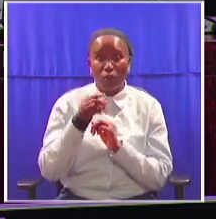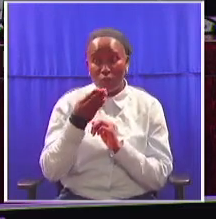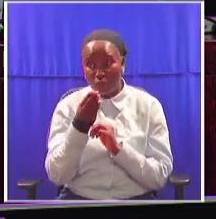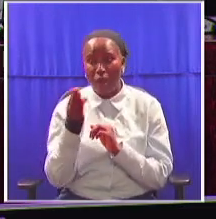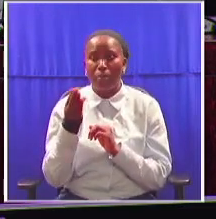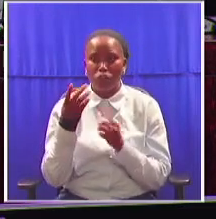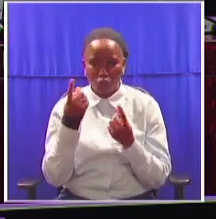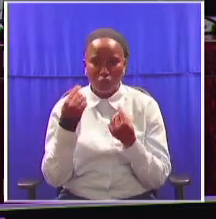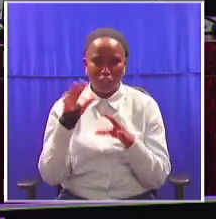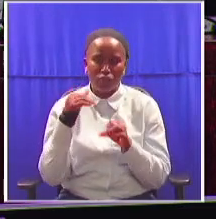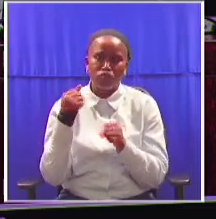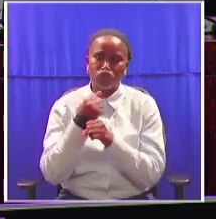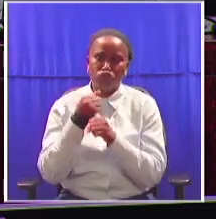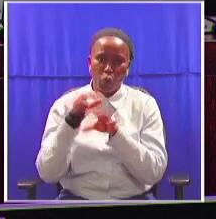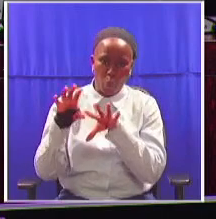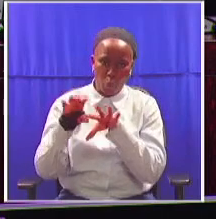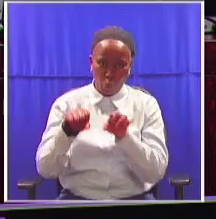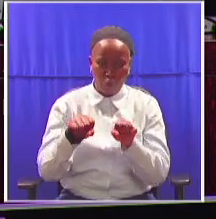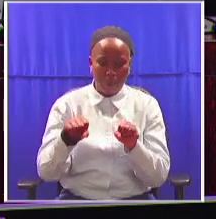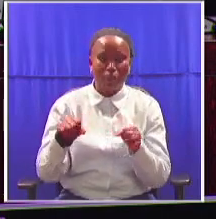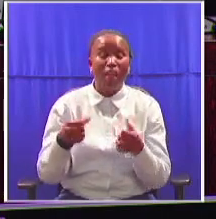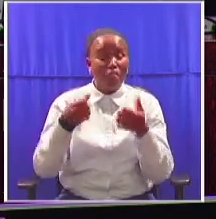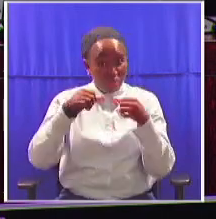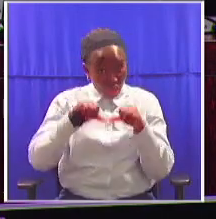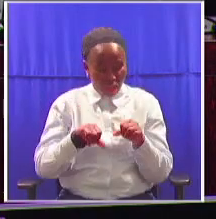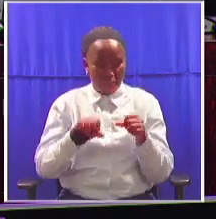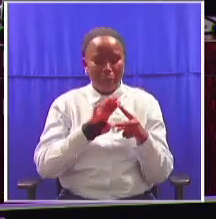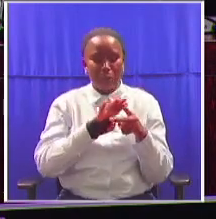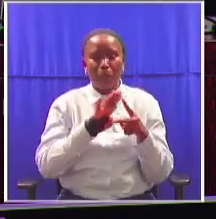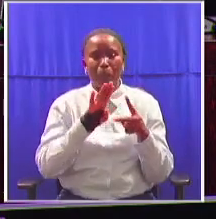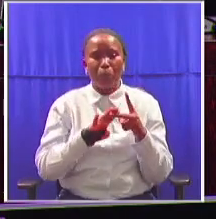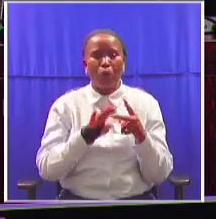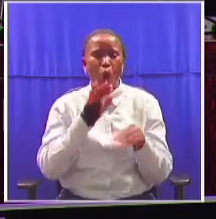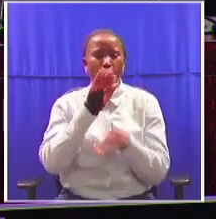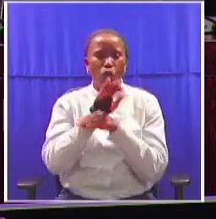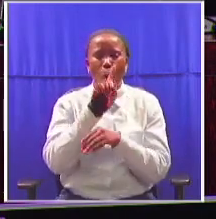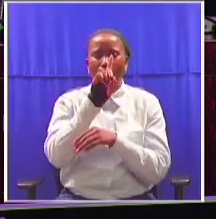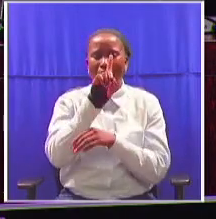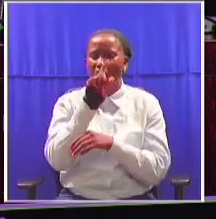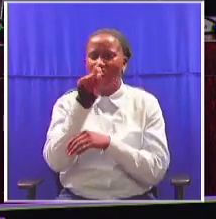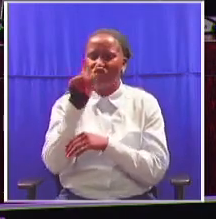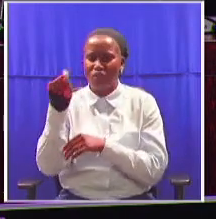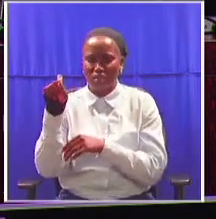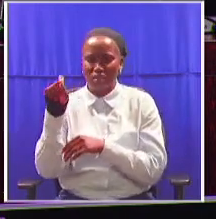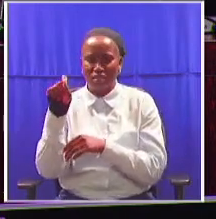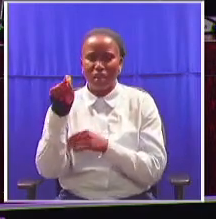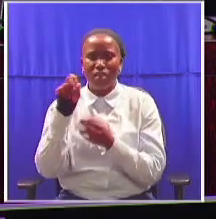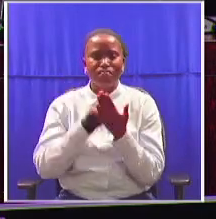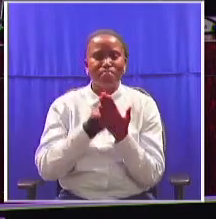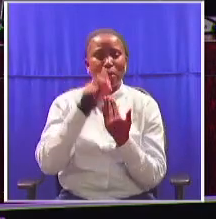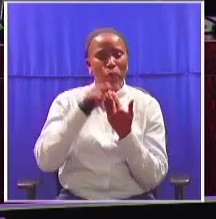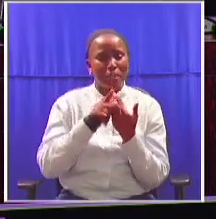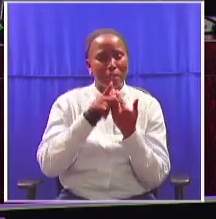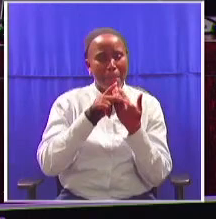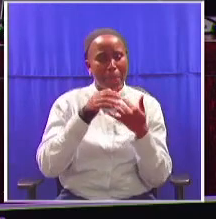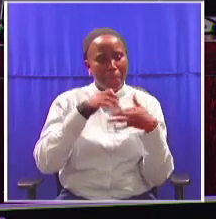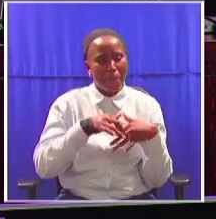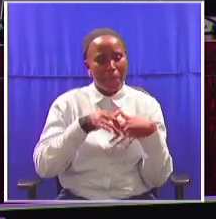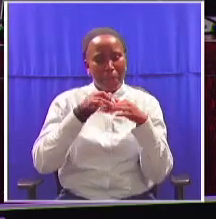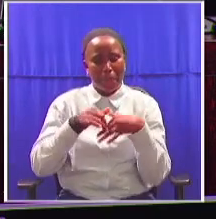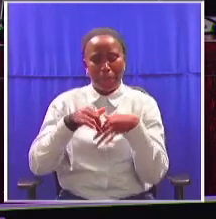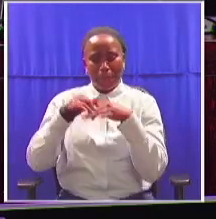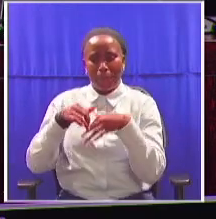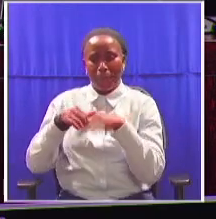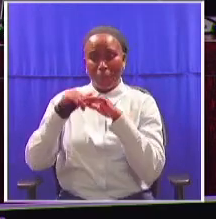contemplated. Following that, more than 100 projects are now at various stages of